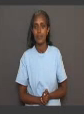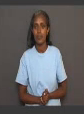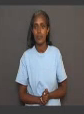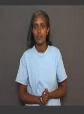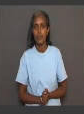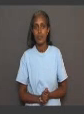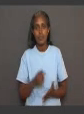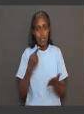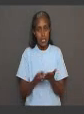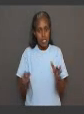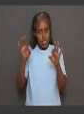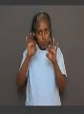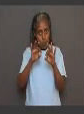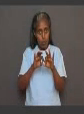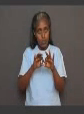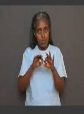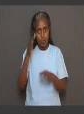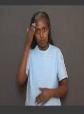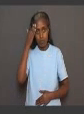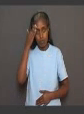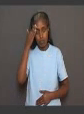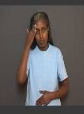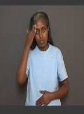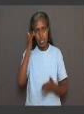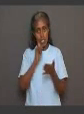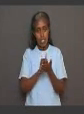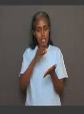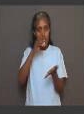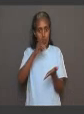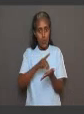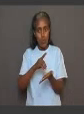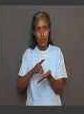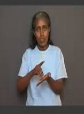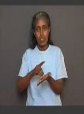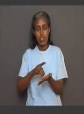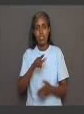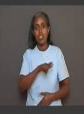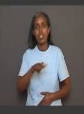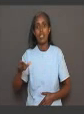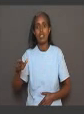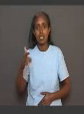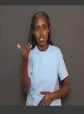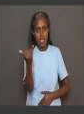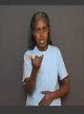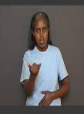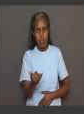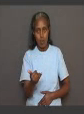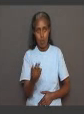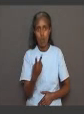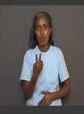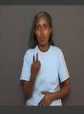It is important to note that dotted lines are drawn at